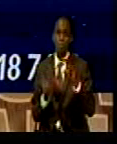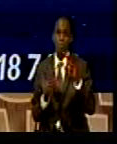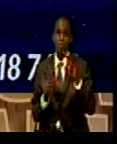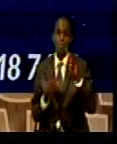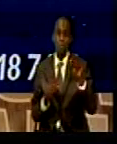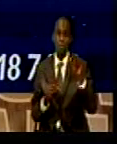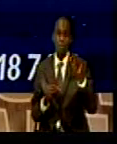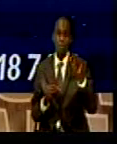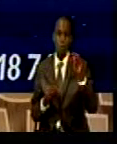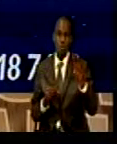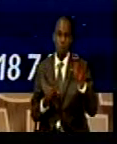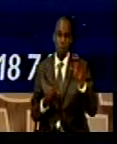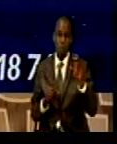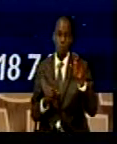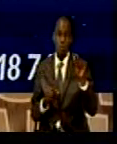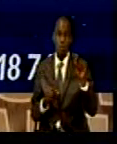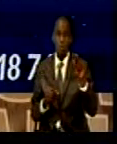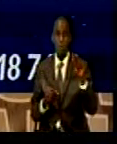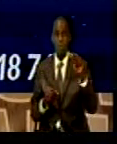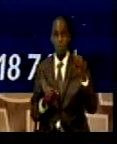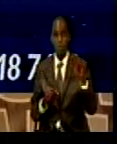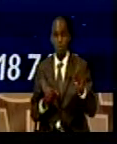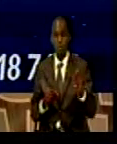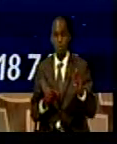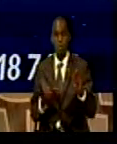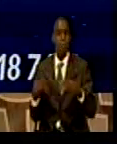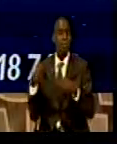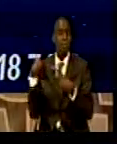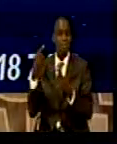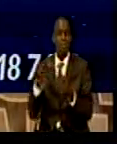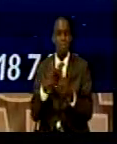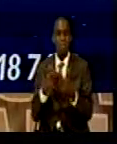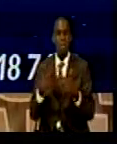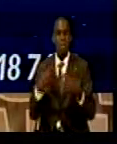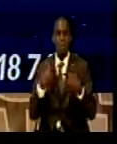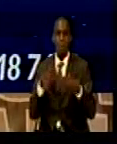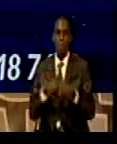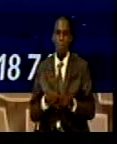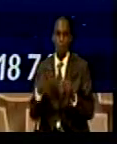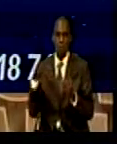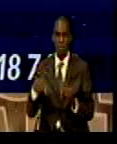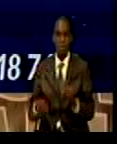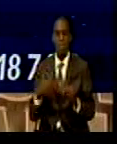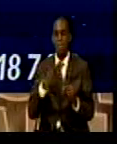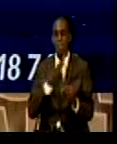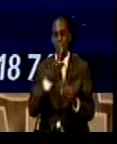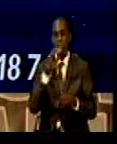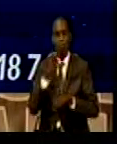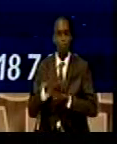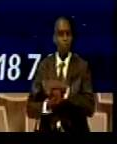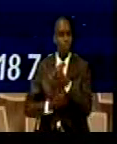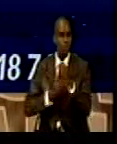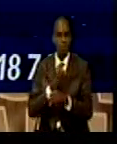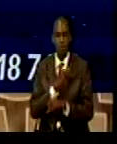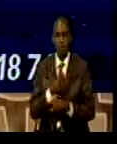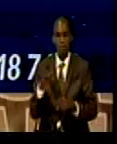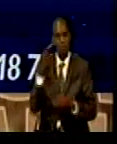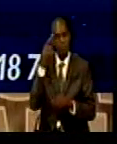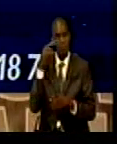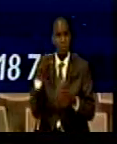2012. Since then, I have a broken leg, and I've been suffering for it. So, but